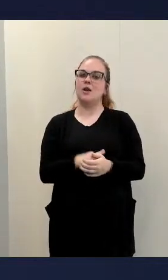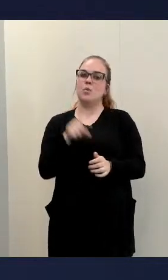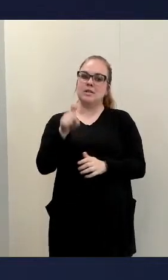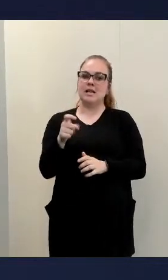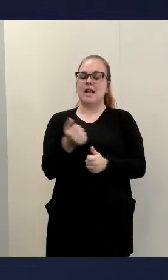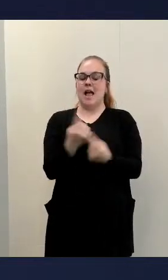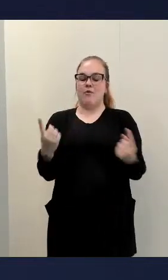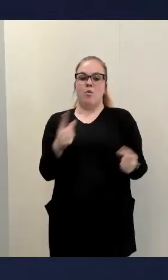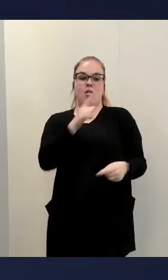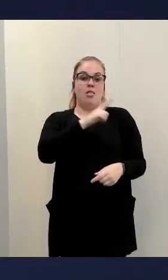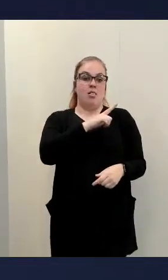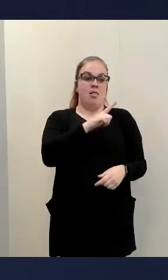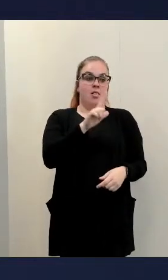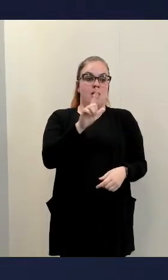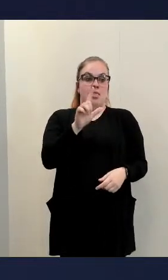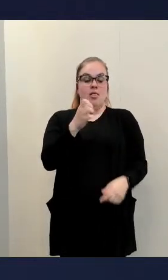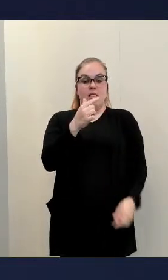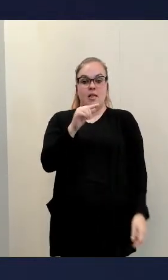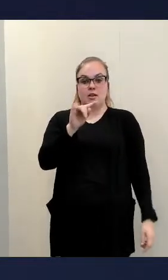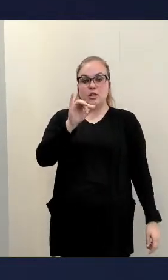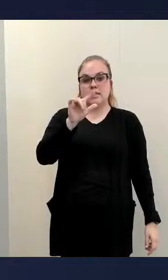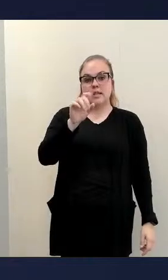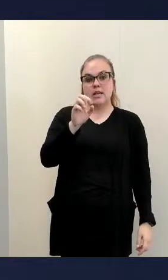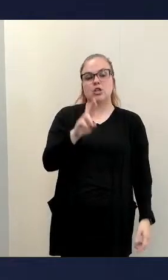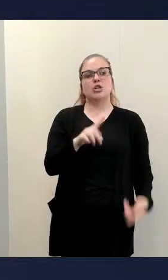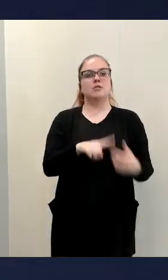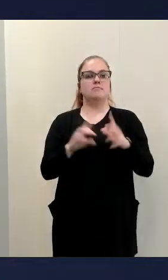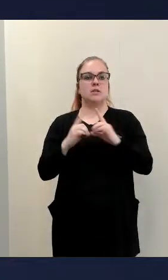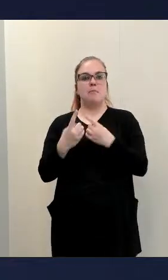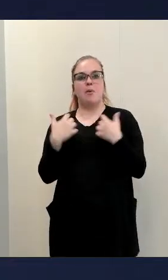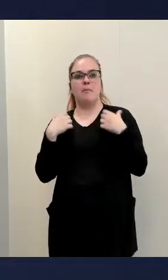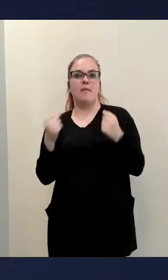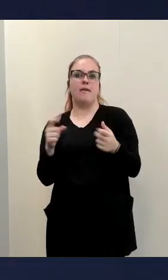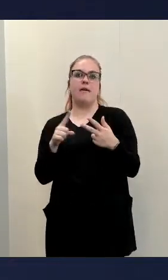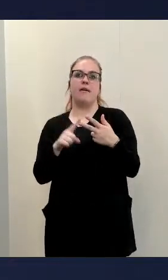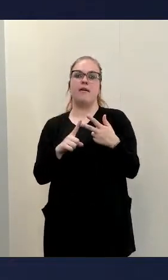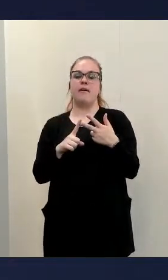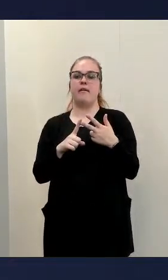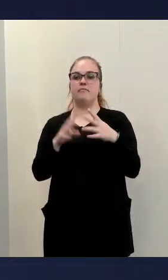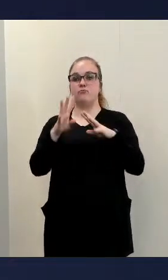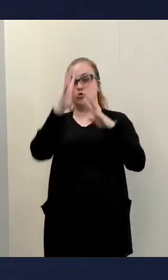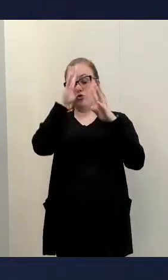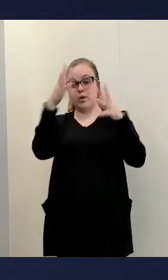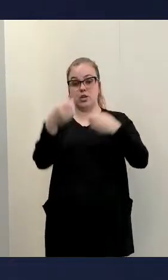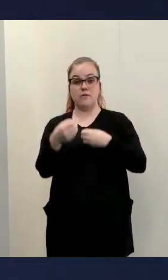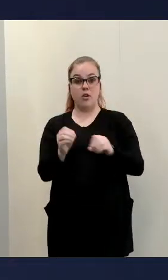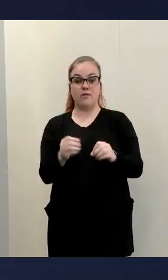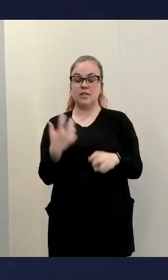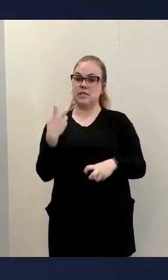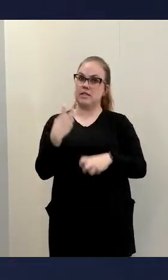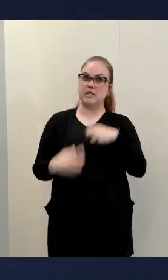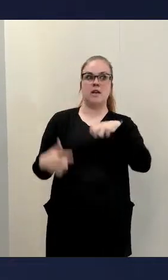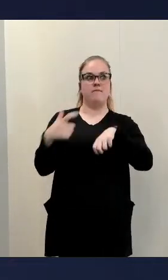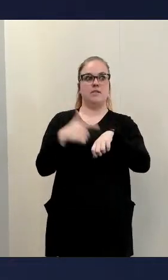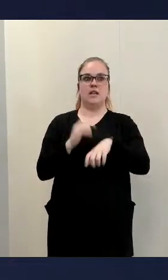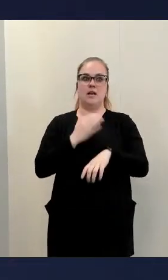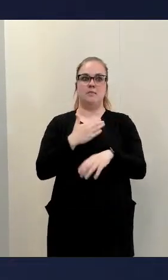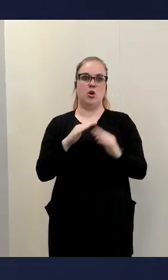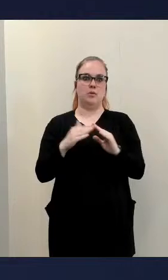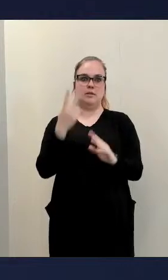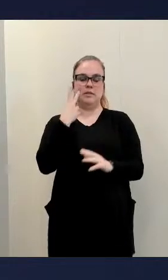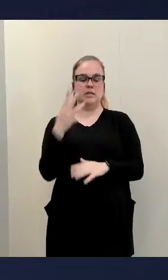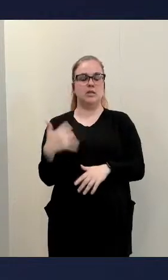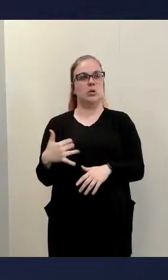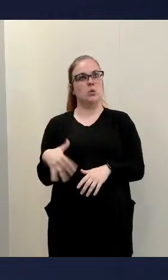the legislature. It took the Department of Health. It took the creation of the office, including in one of the toughest times our community has ever